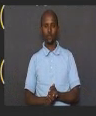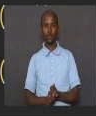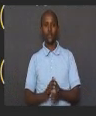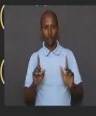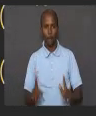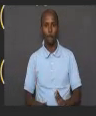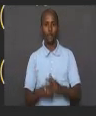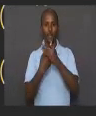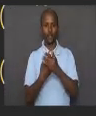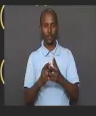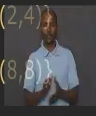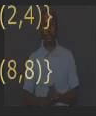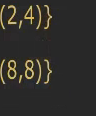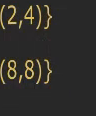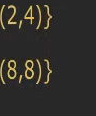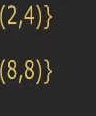Begin.